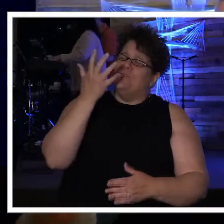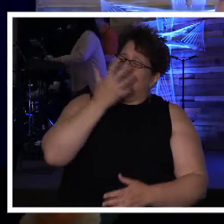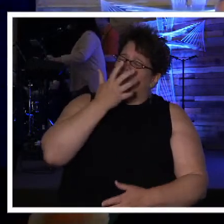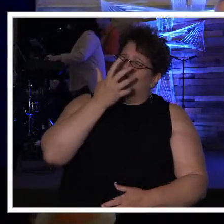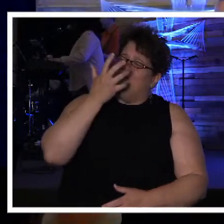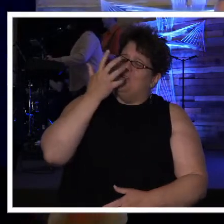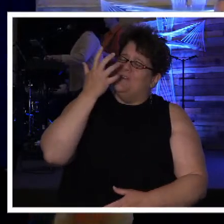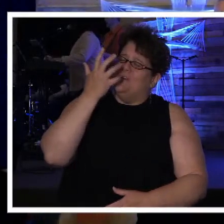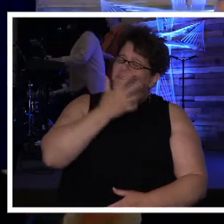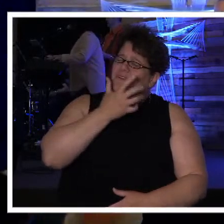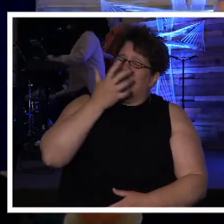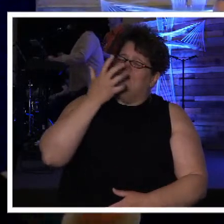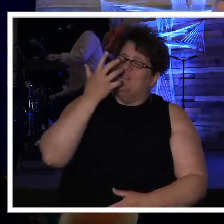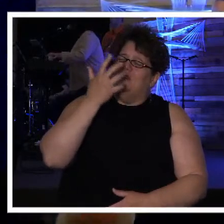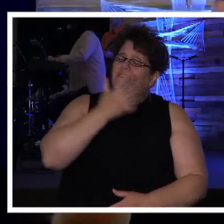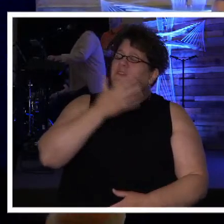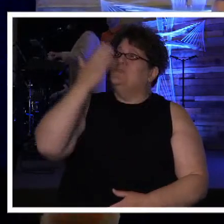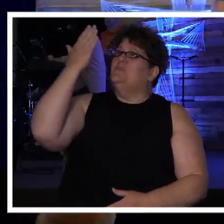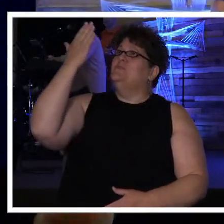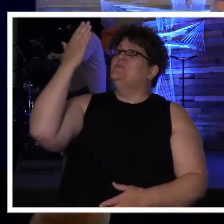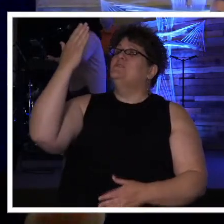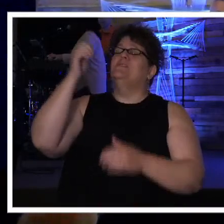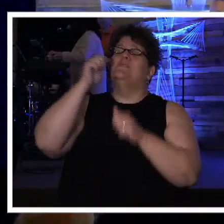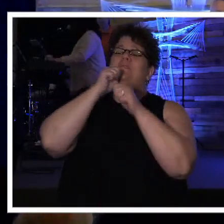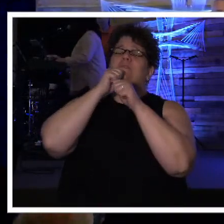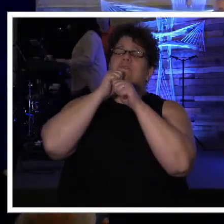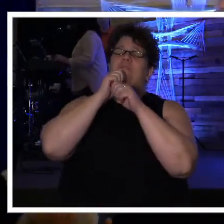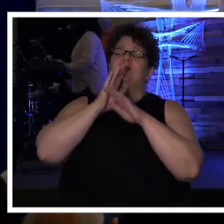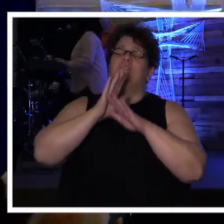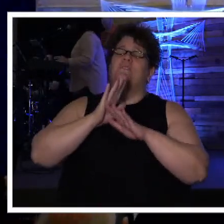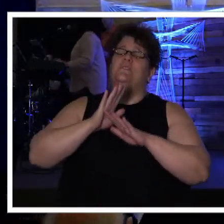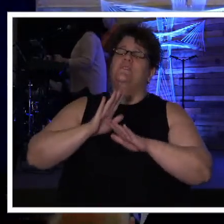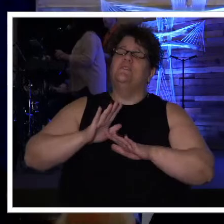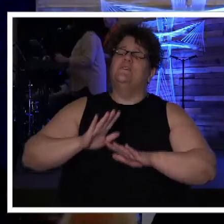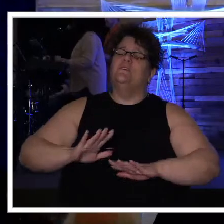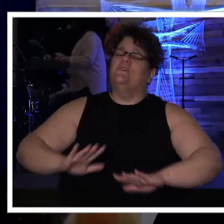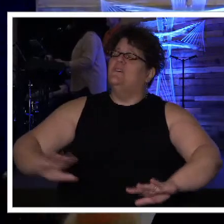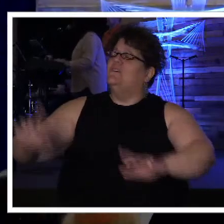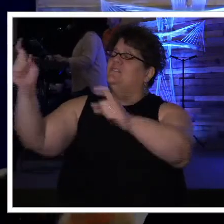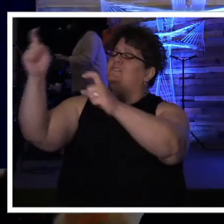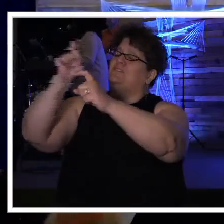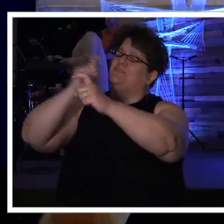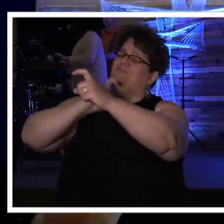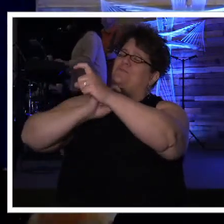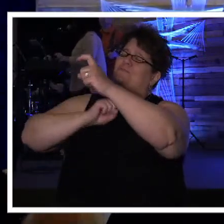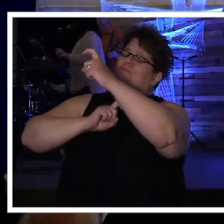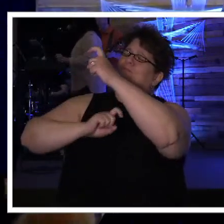So good. You're so good.